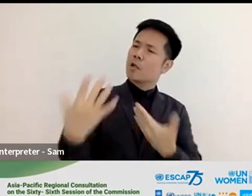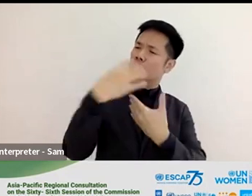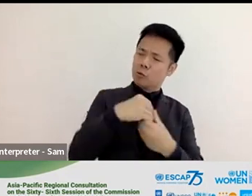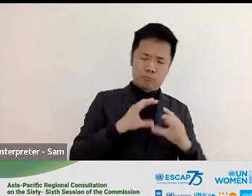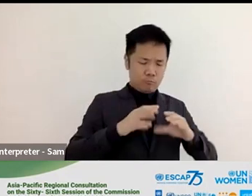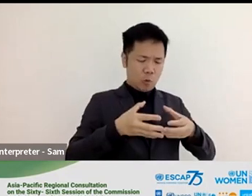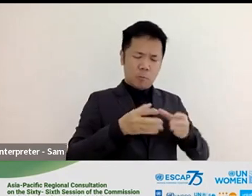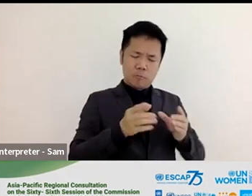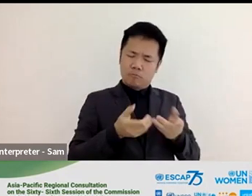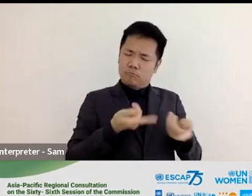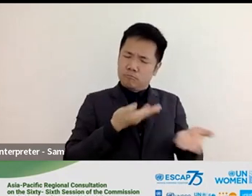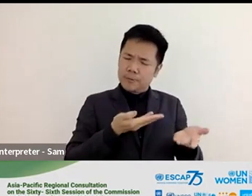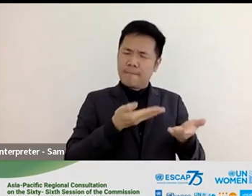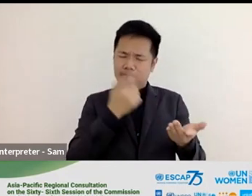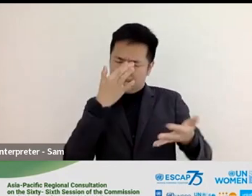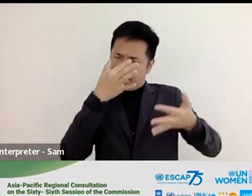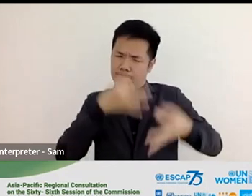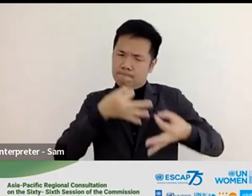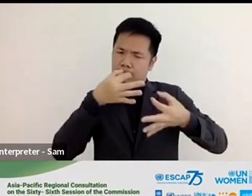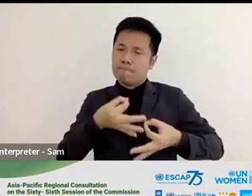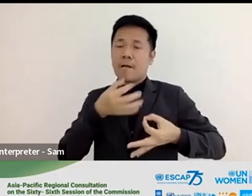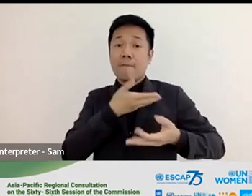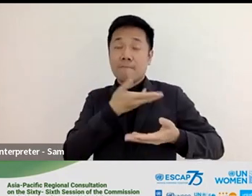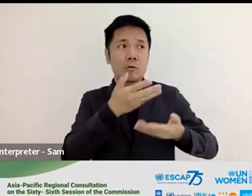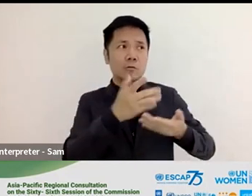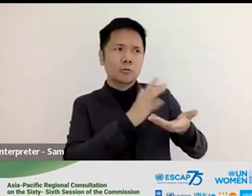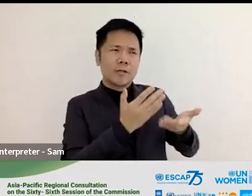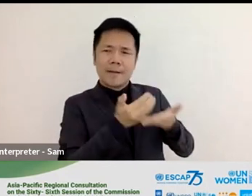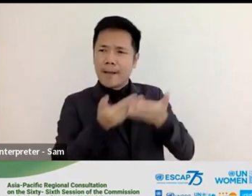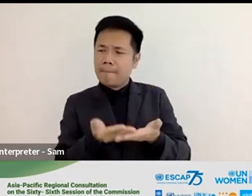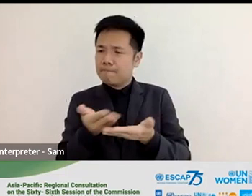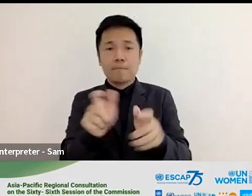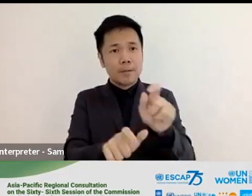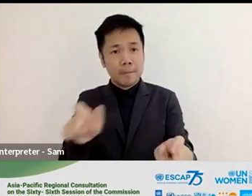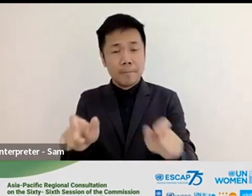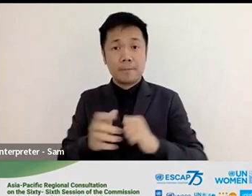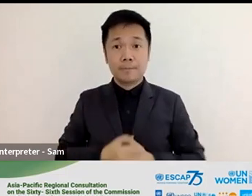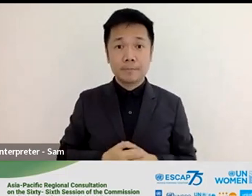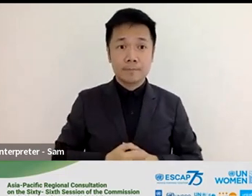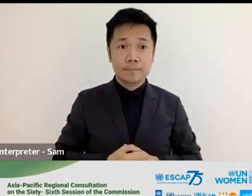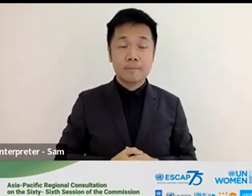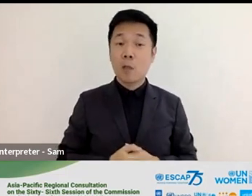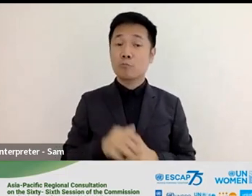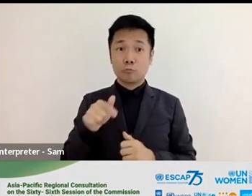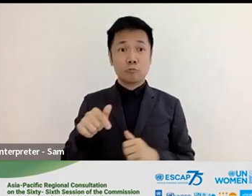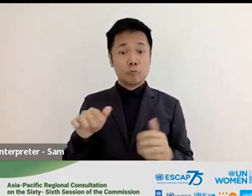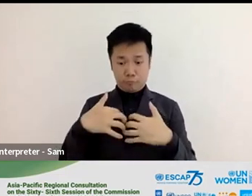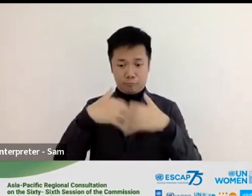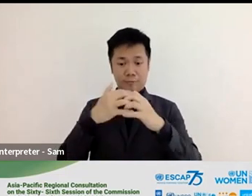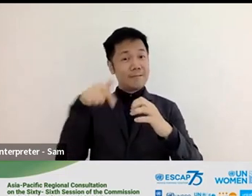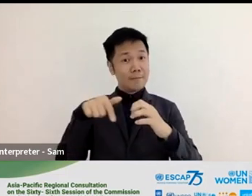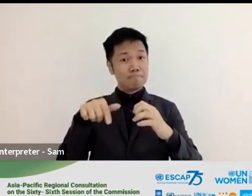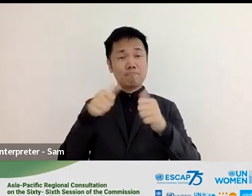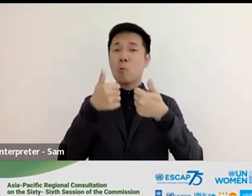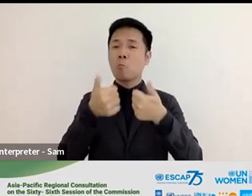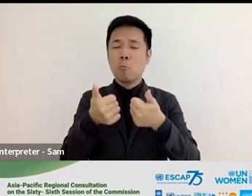management and humanitarian relief efforts. And this really became a very interoperable system as well, but it